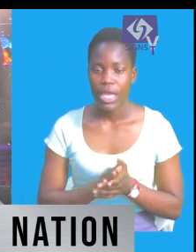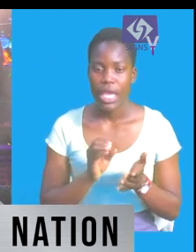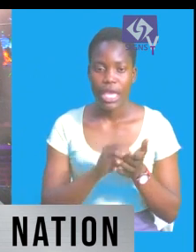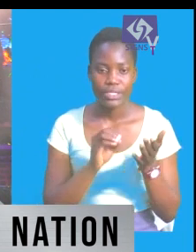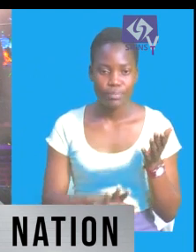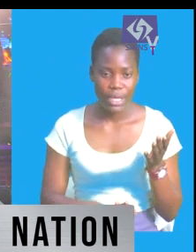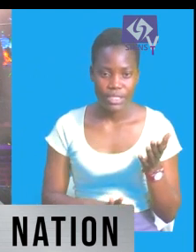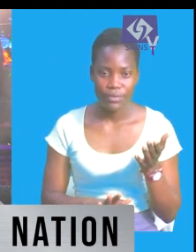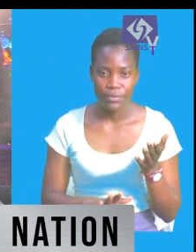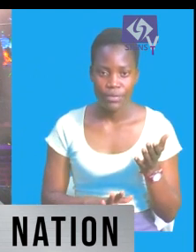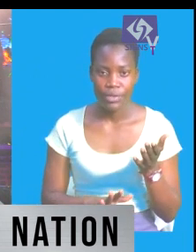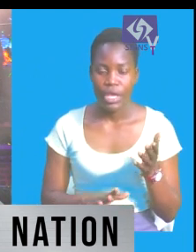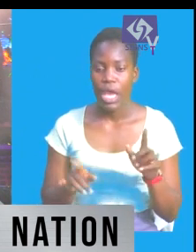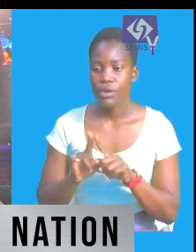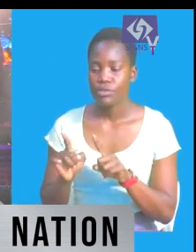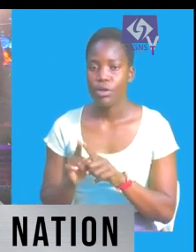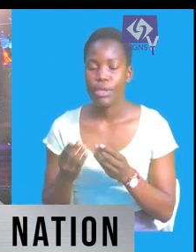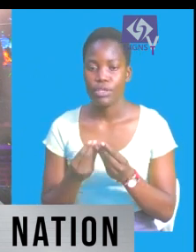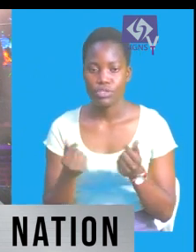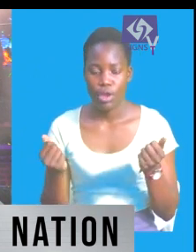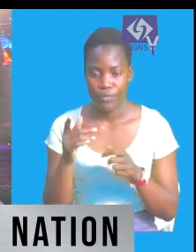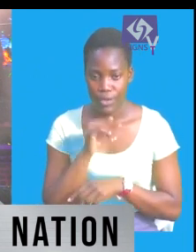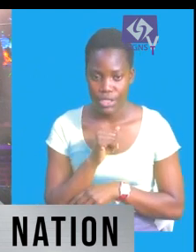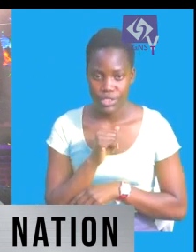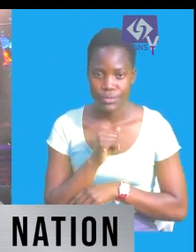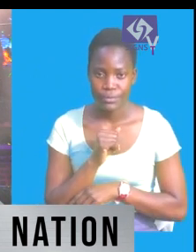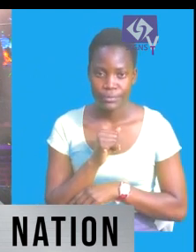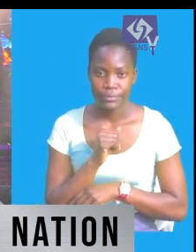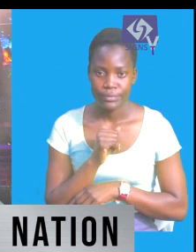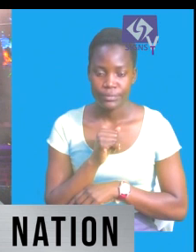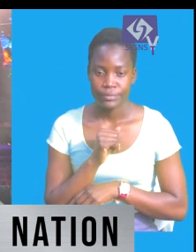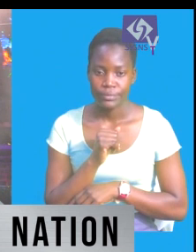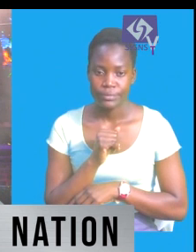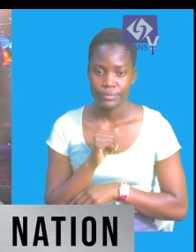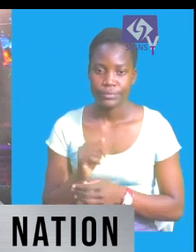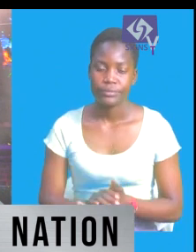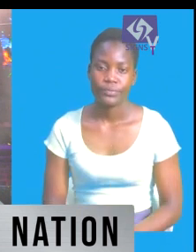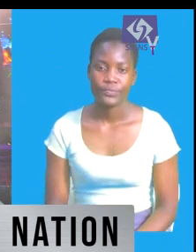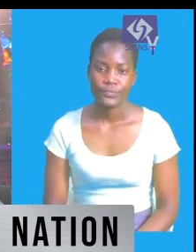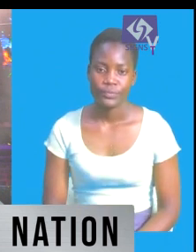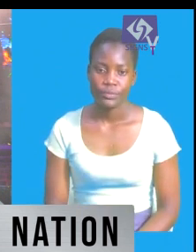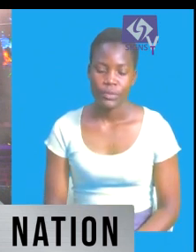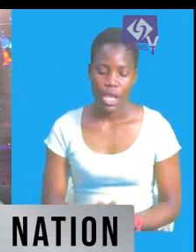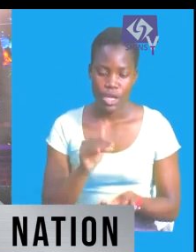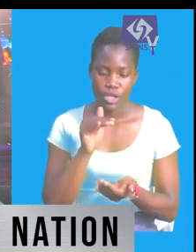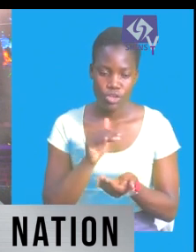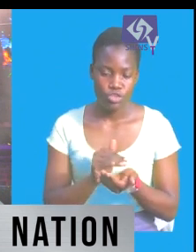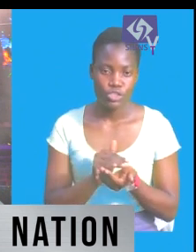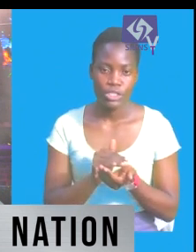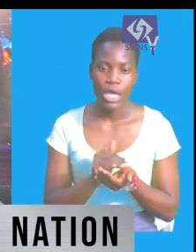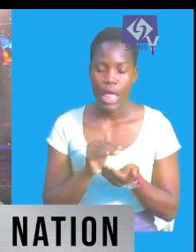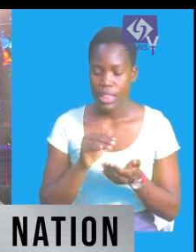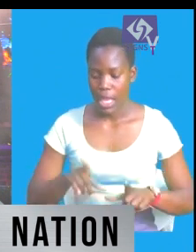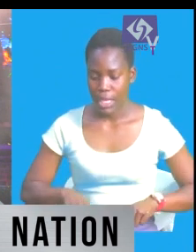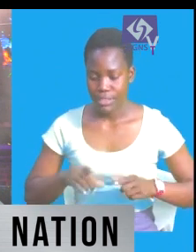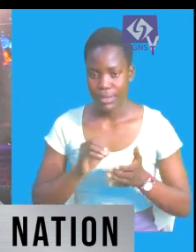nini things that can be resolved, and they like subsidize the cost of living.